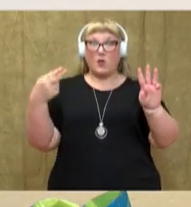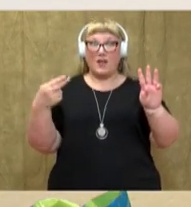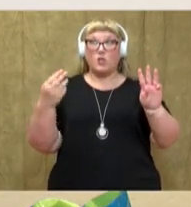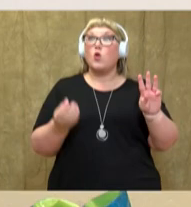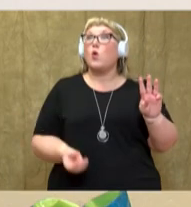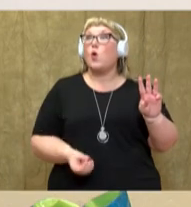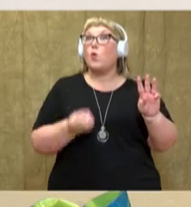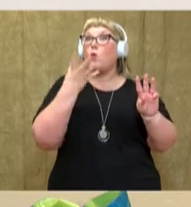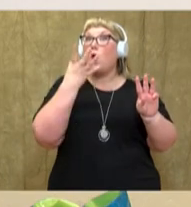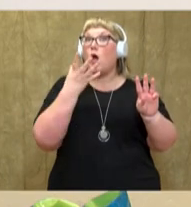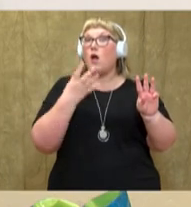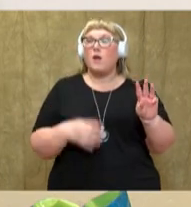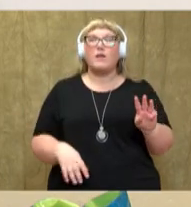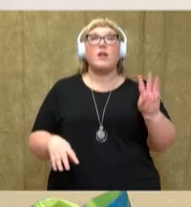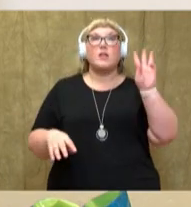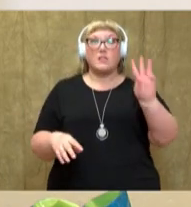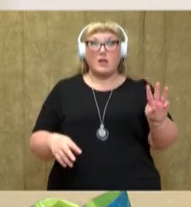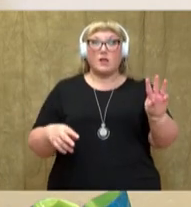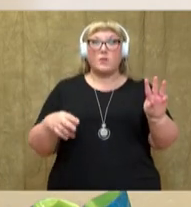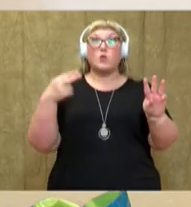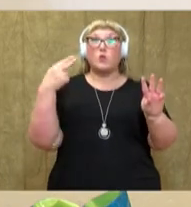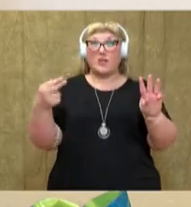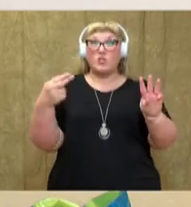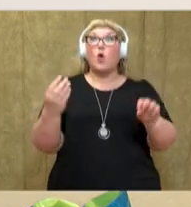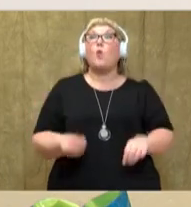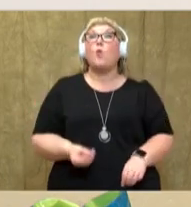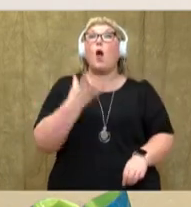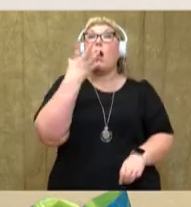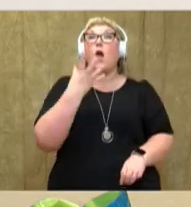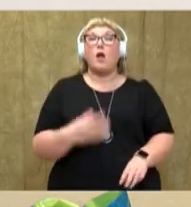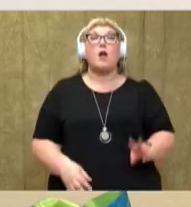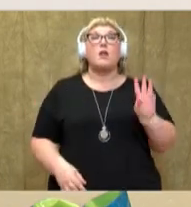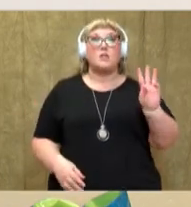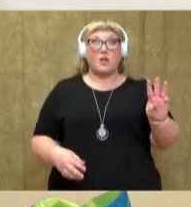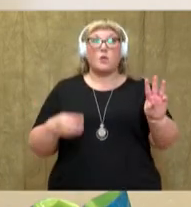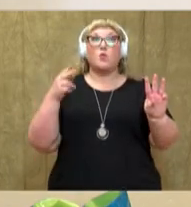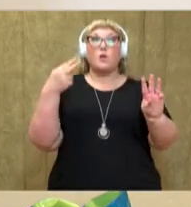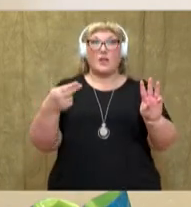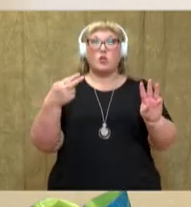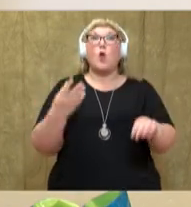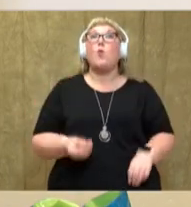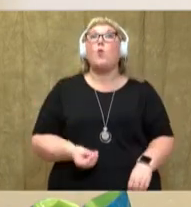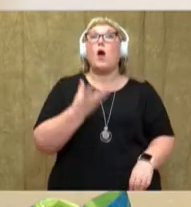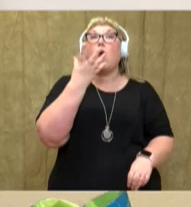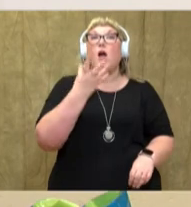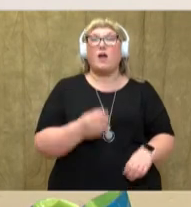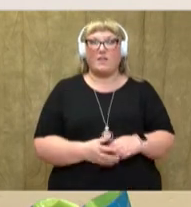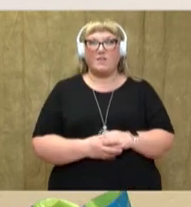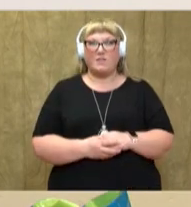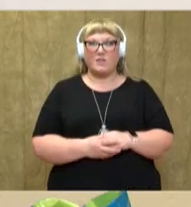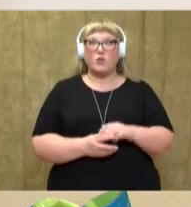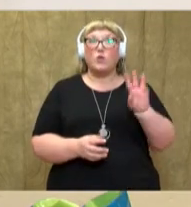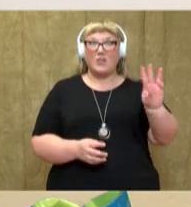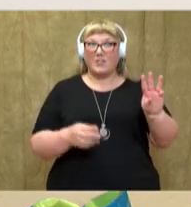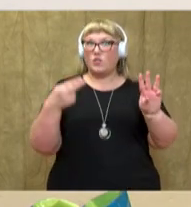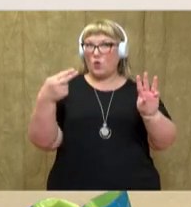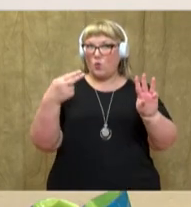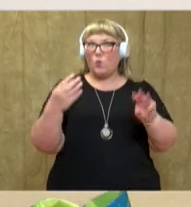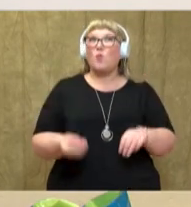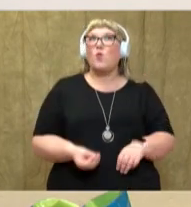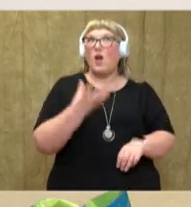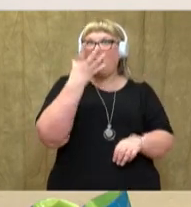it. W, H, W, H, W, H, W,